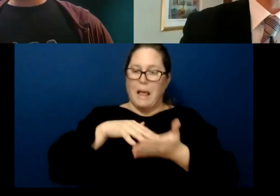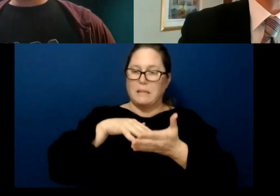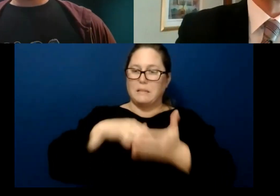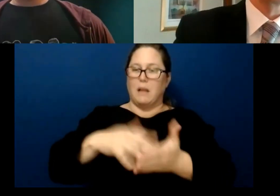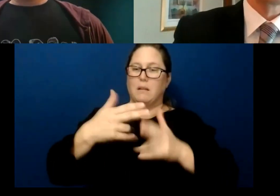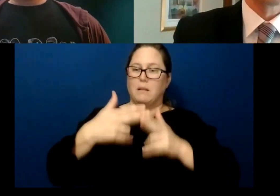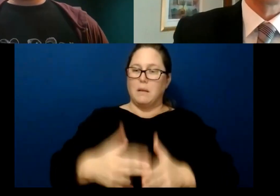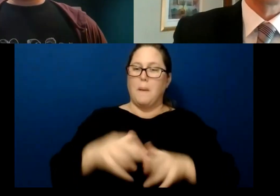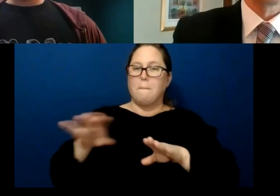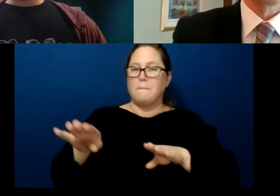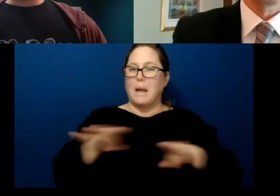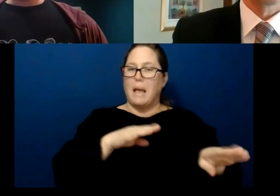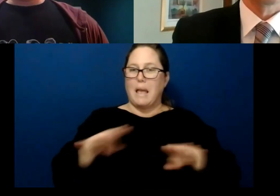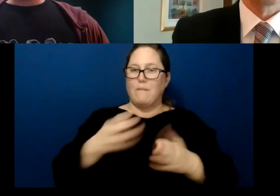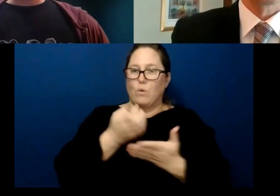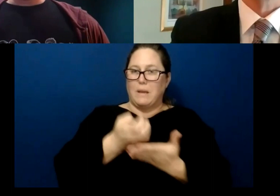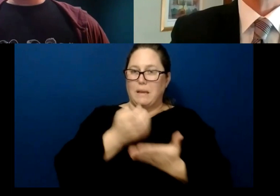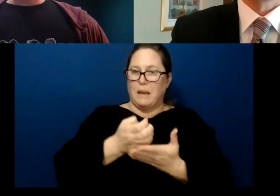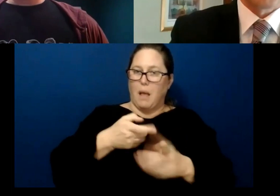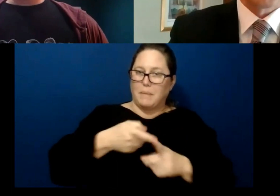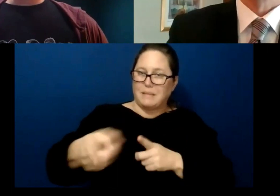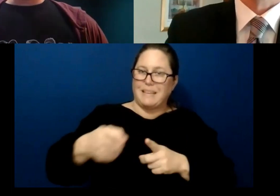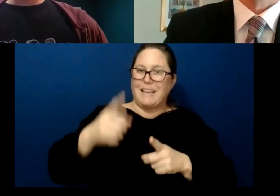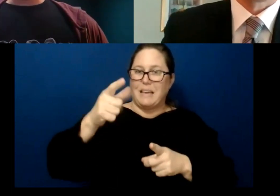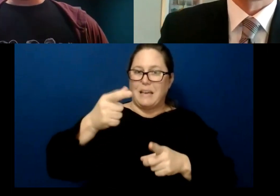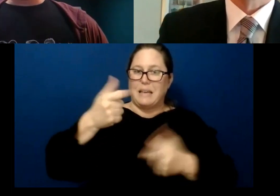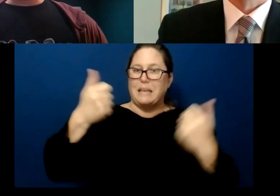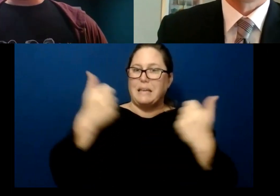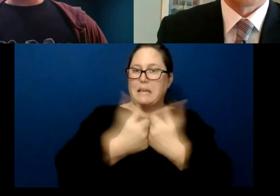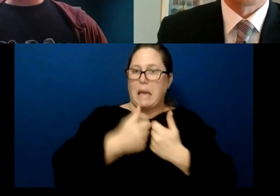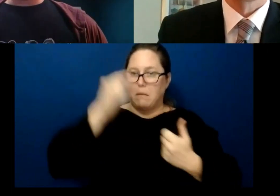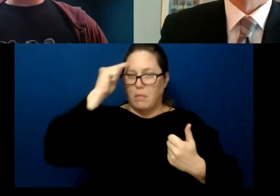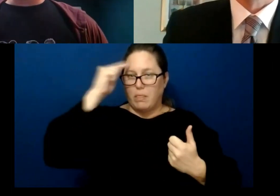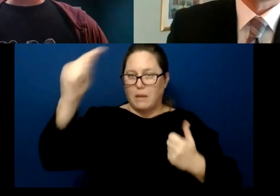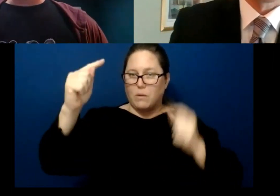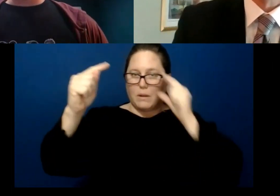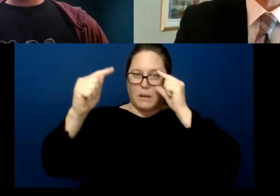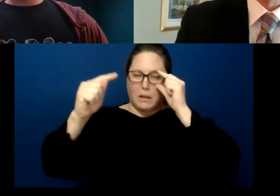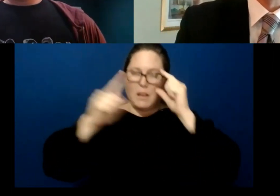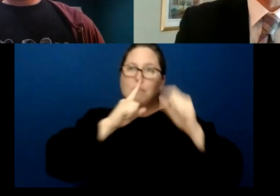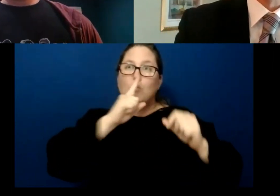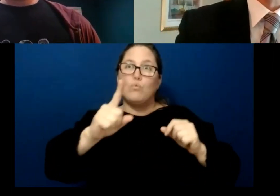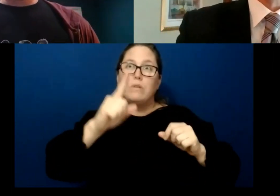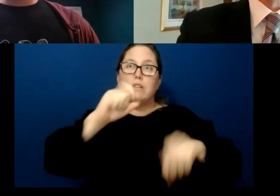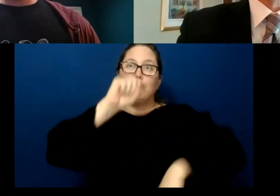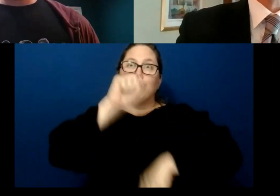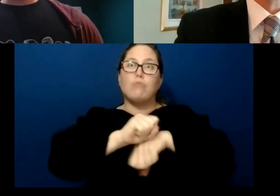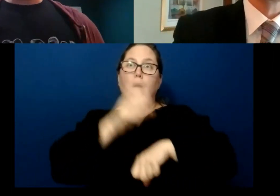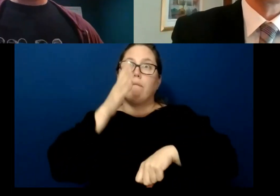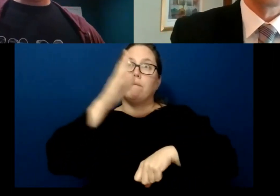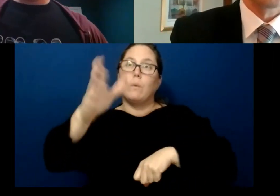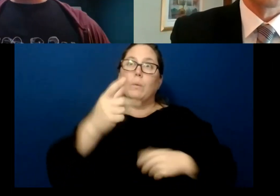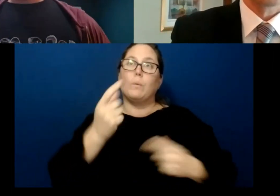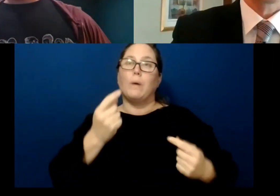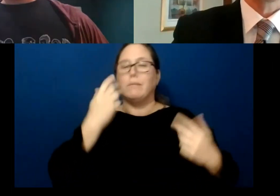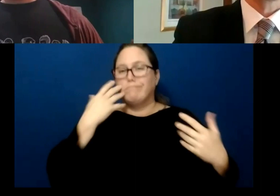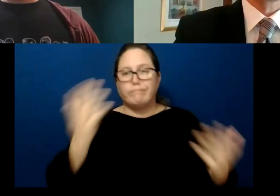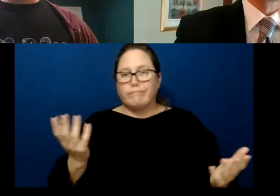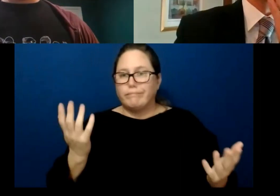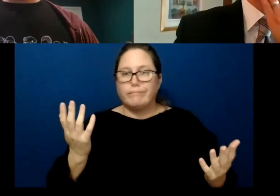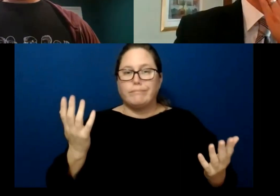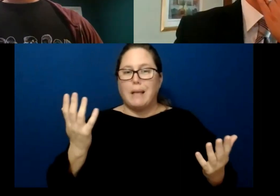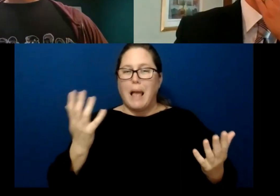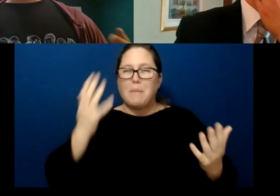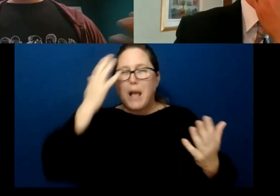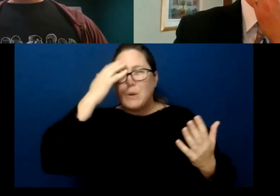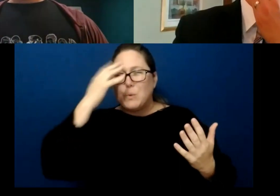game theory. And then I didn't know what I wanted to do, but I knew I wanted to do something where I was interchanging business and psychology in